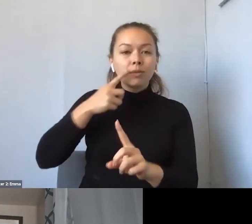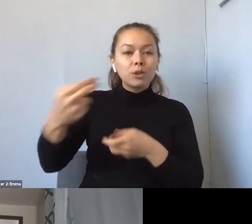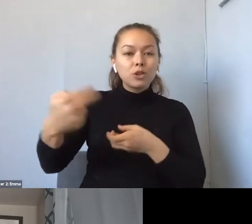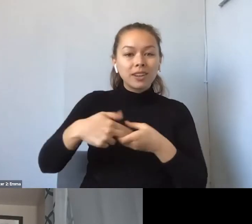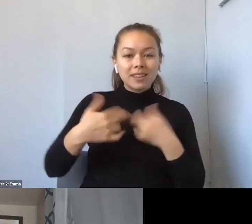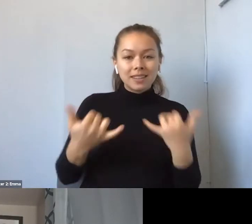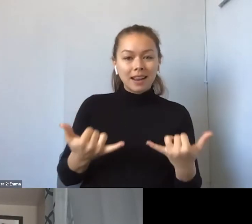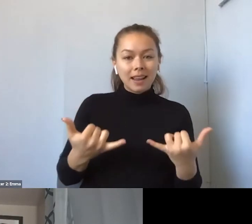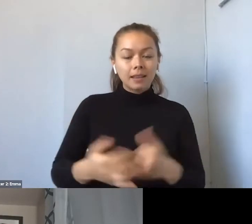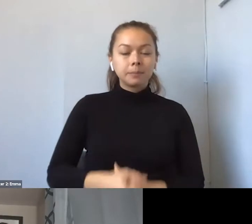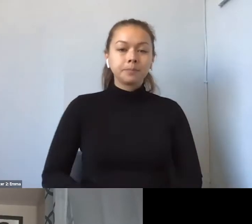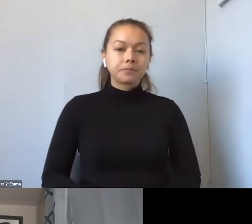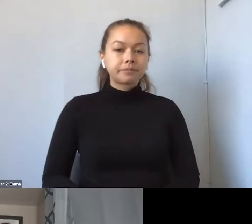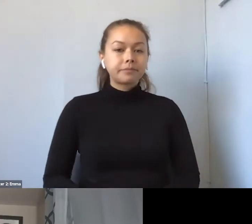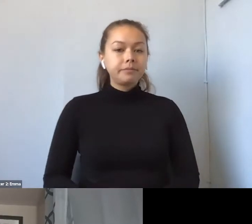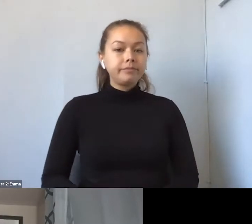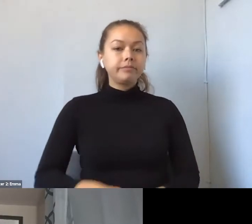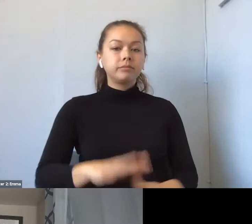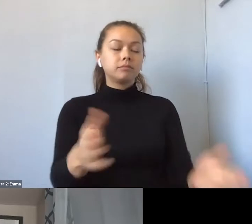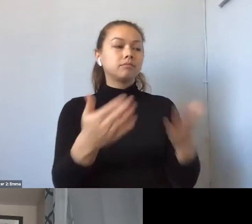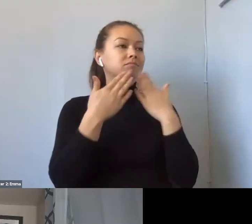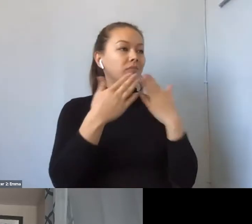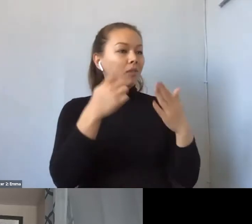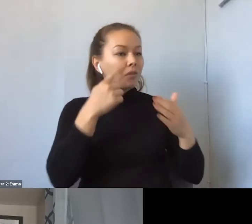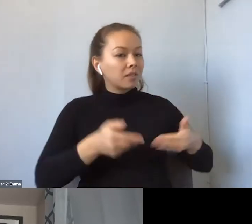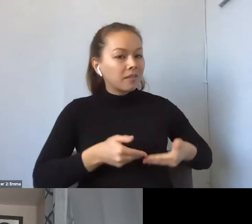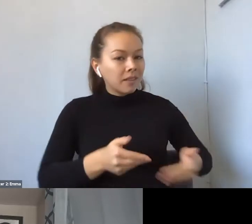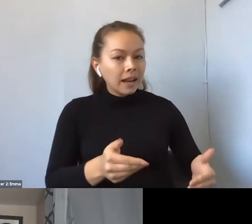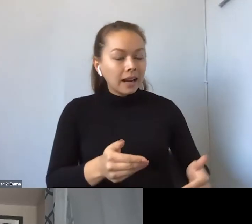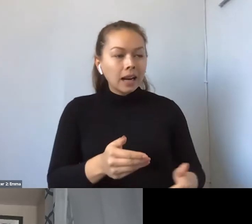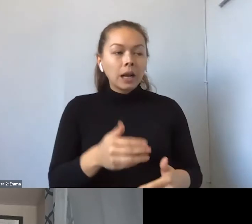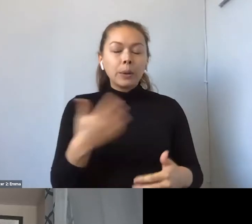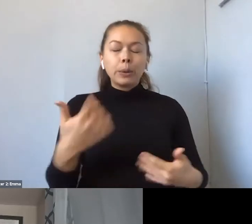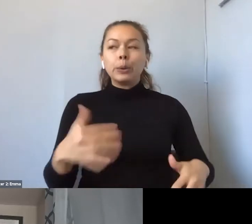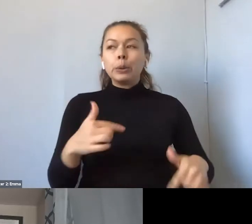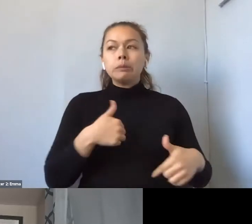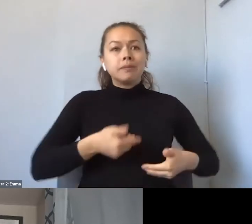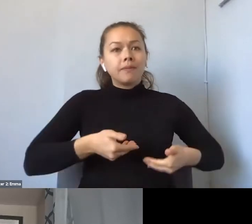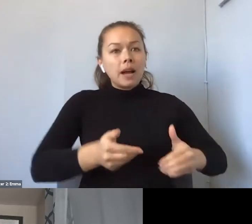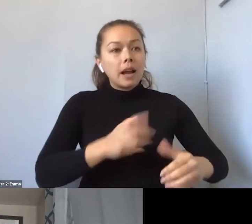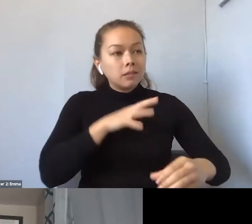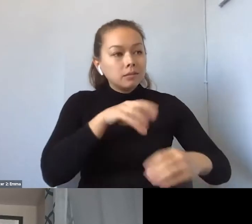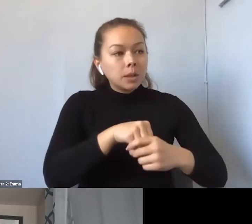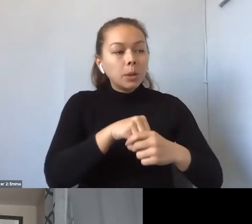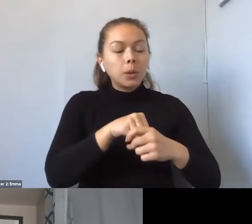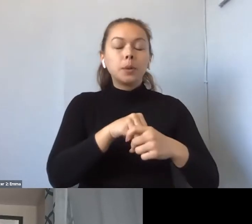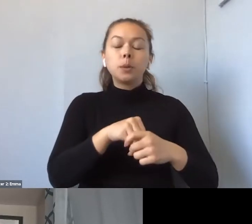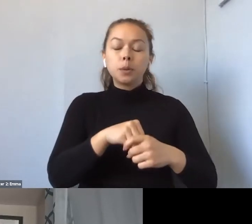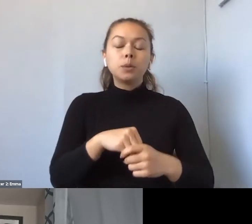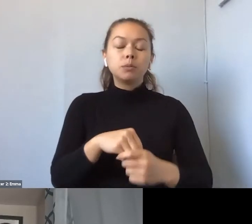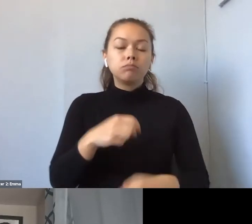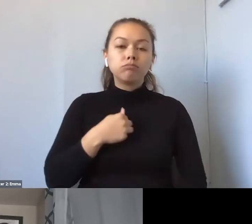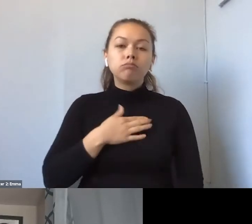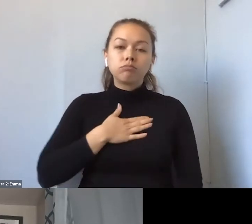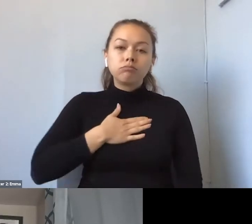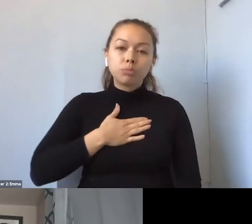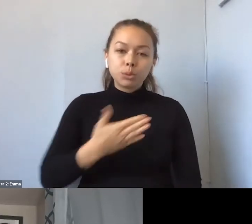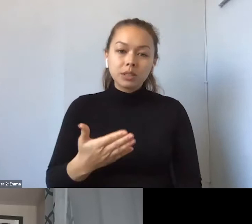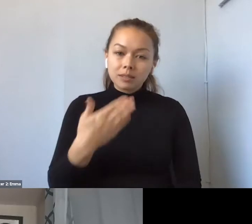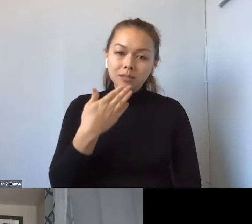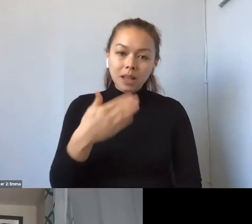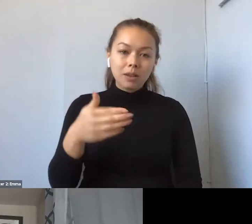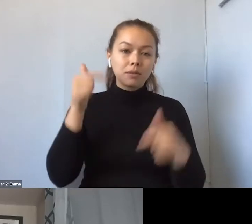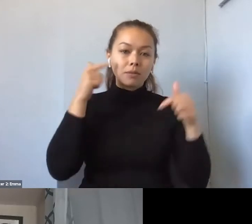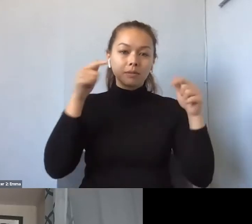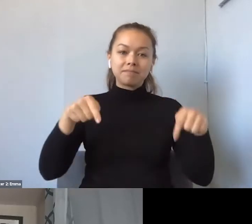Thank you too. It's a great pleasure for me to be invited. I truly appreciate this opportunity. I